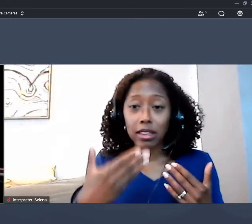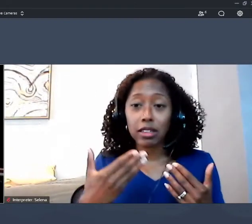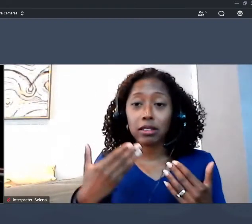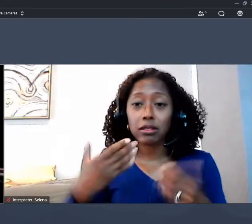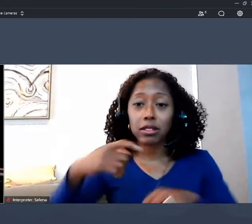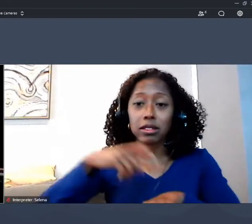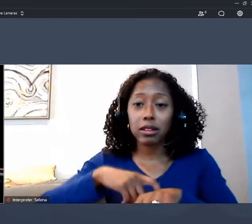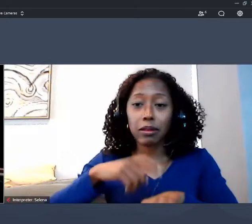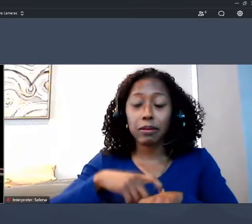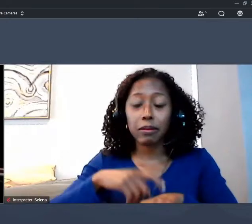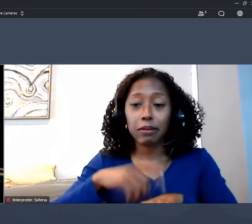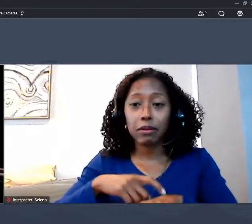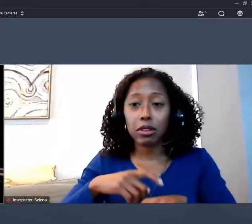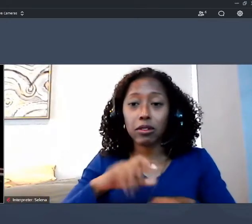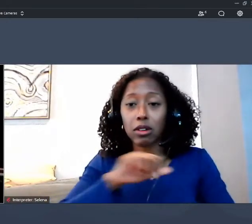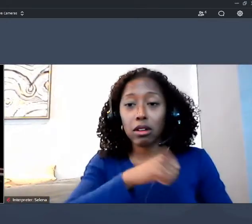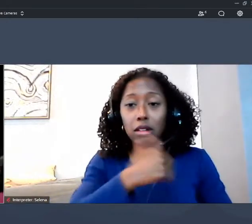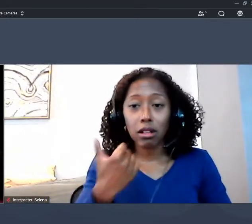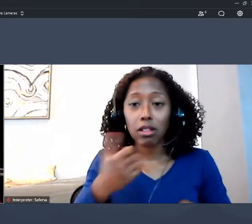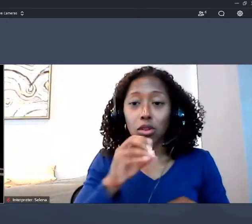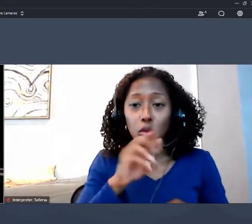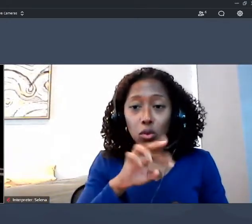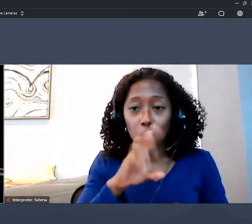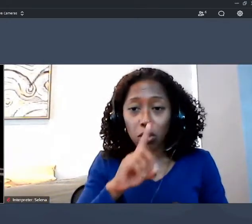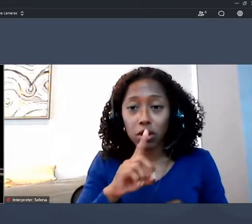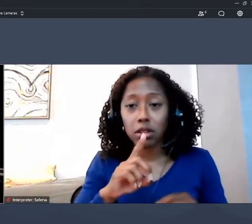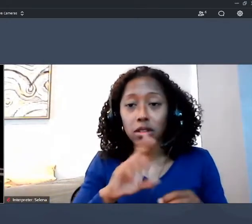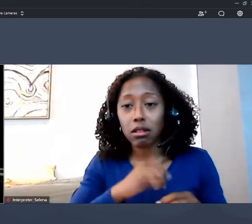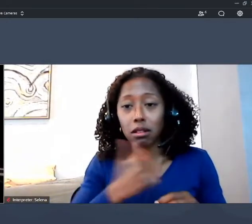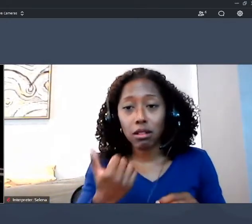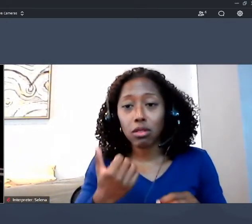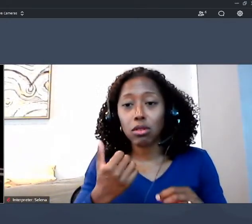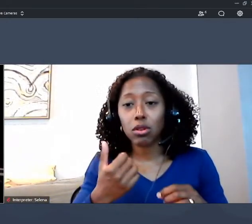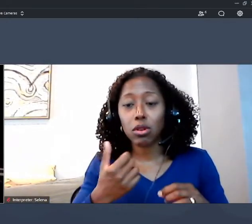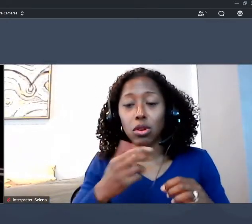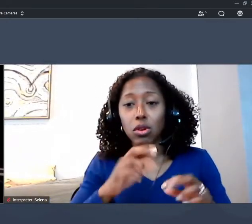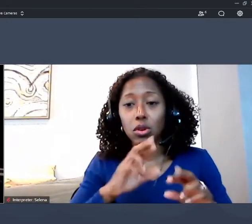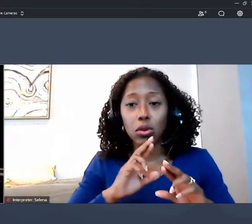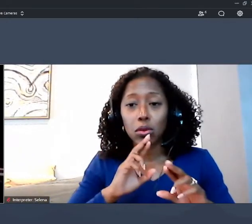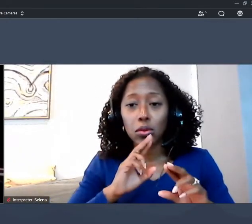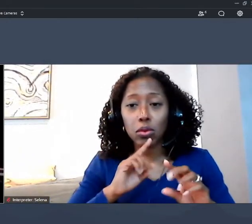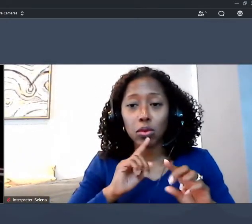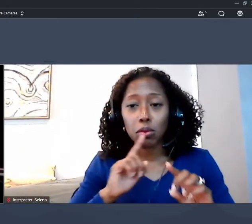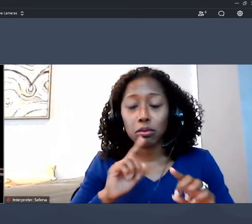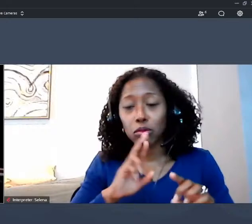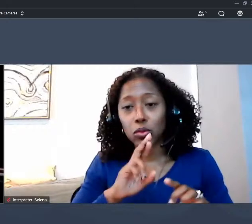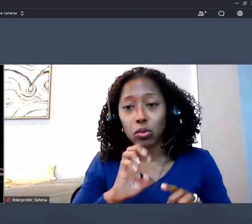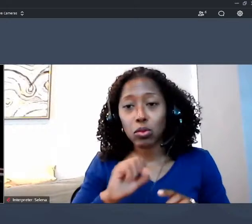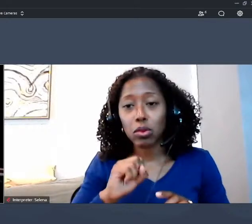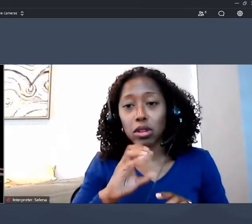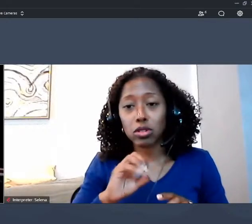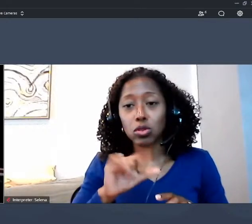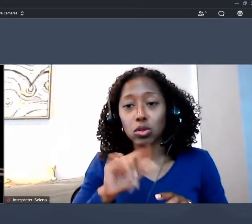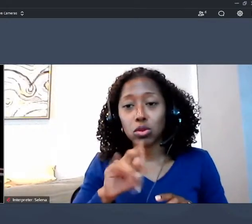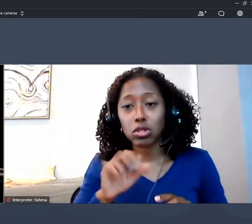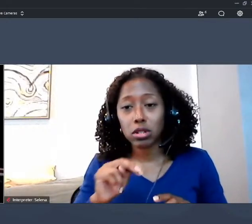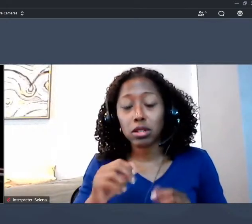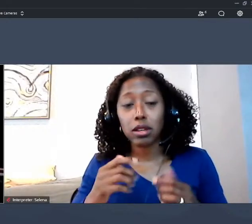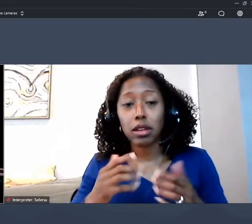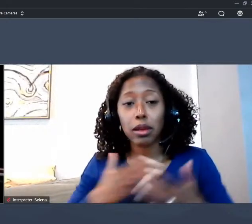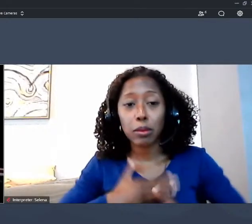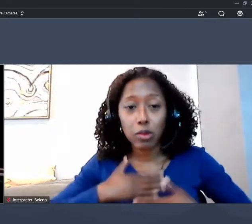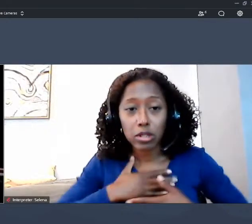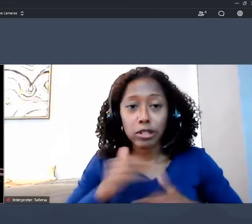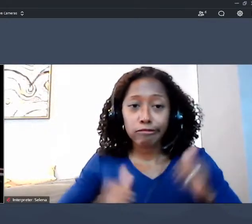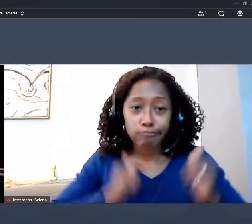other, resolutions and ordinances that this council does, where I do appreciate everybody's work and diligence on this, and especially hats off to